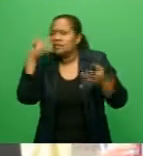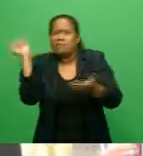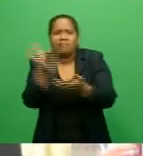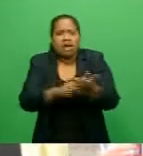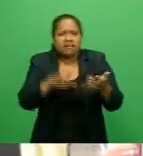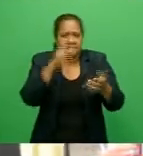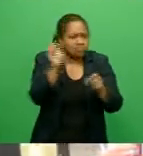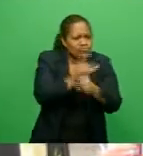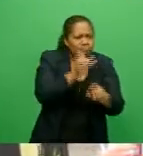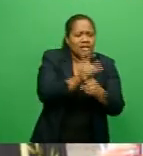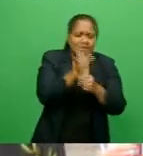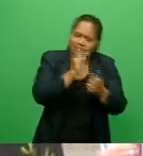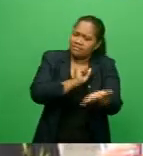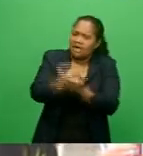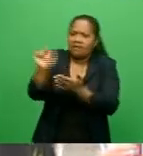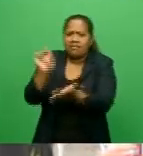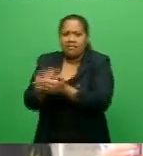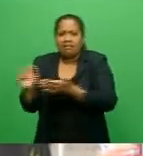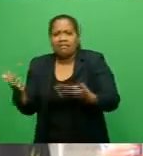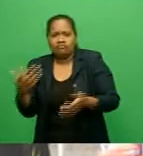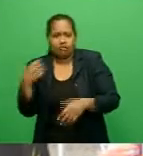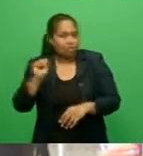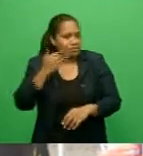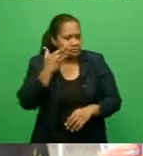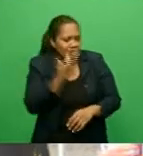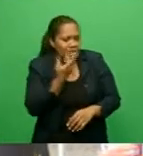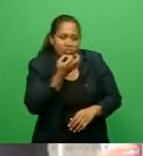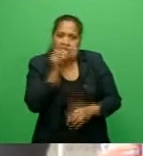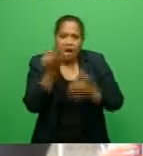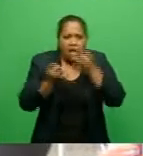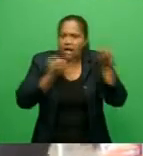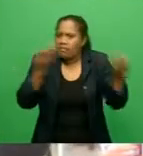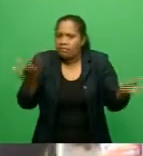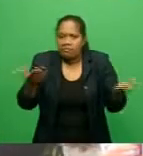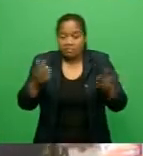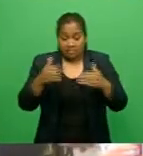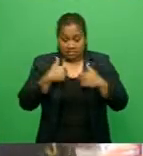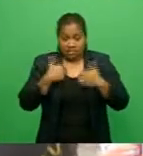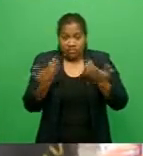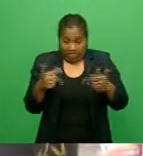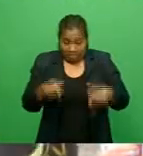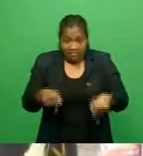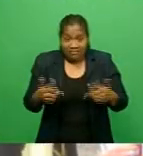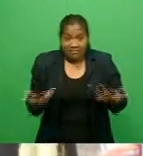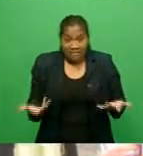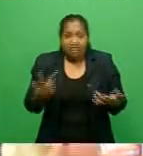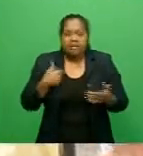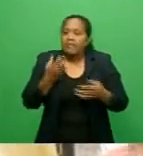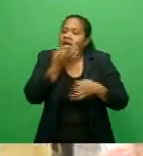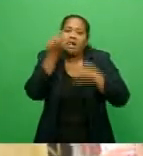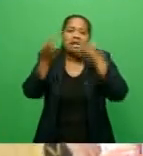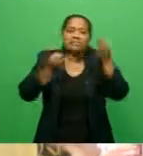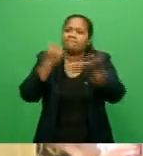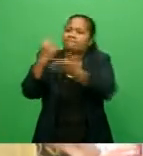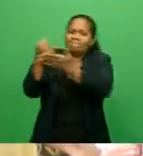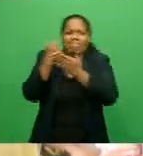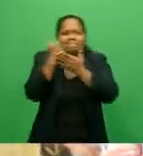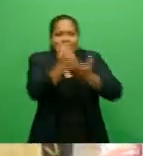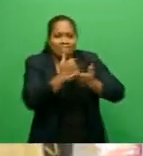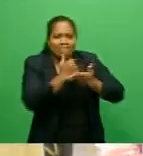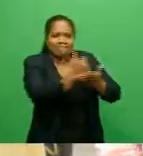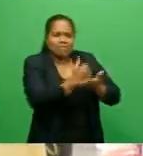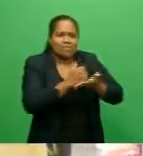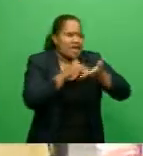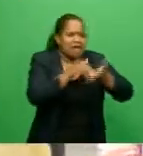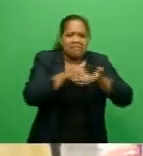create and sell. And there is no shame in asking. Where I am right now, I've been asking, getting support and helping